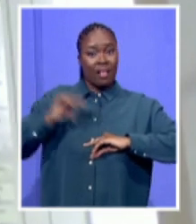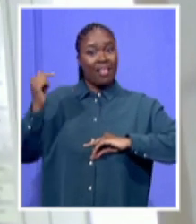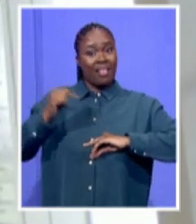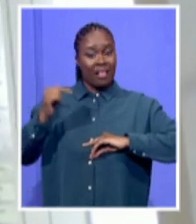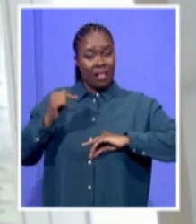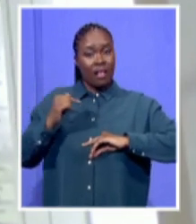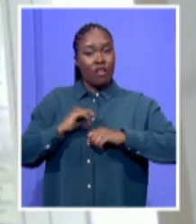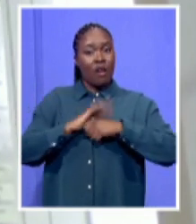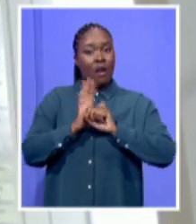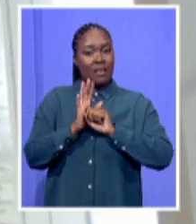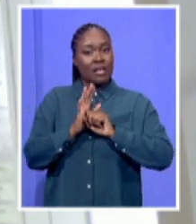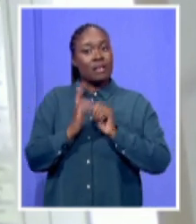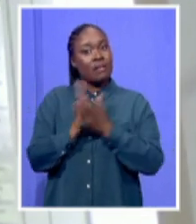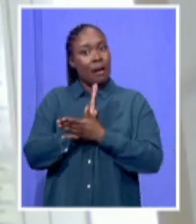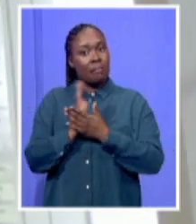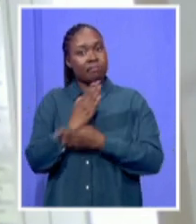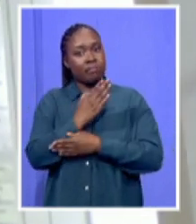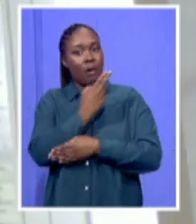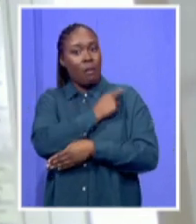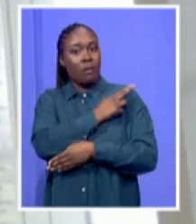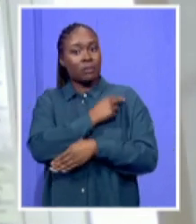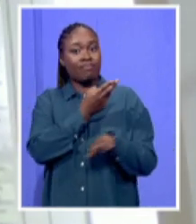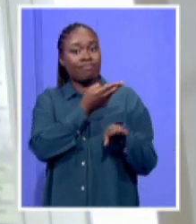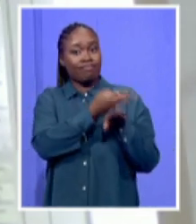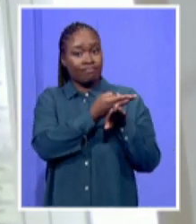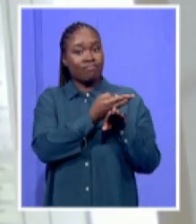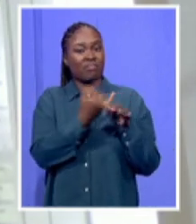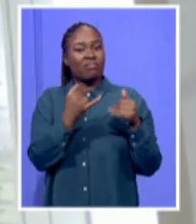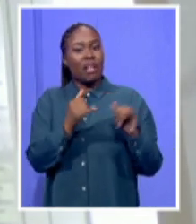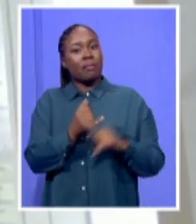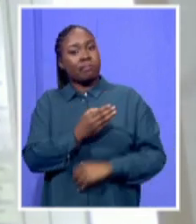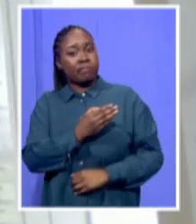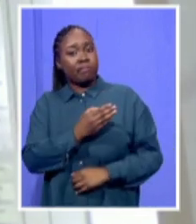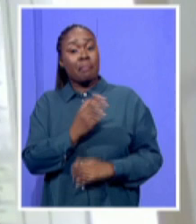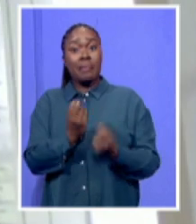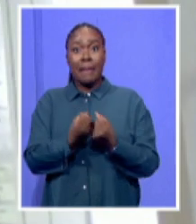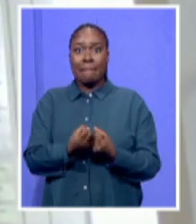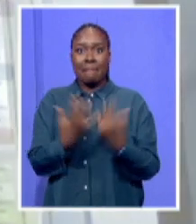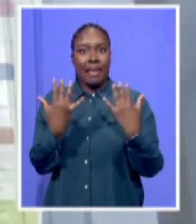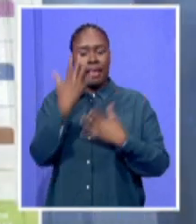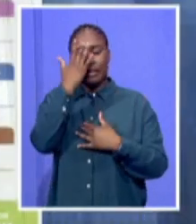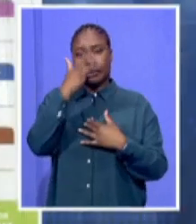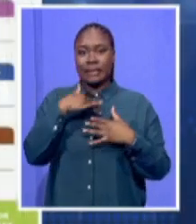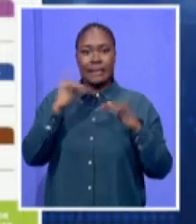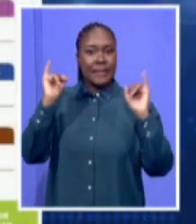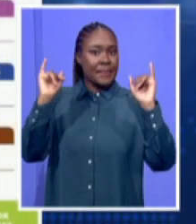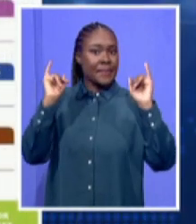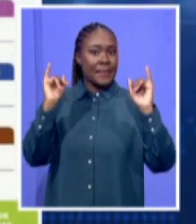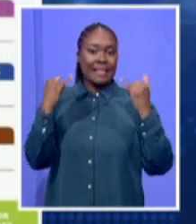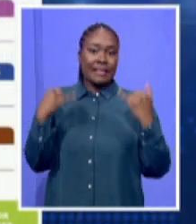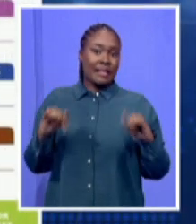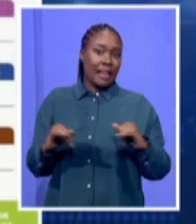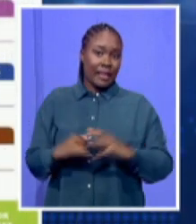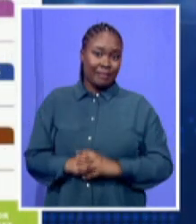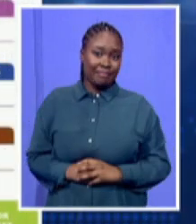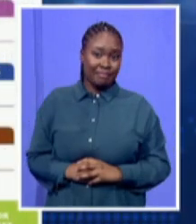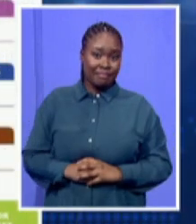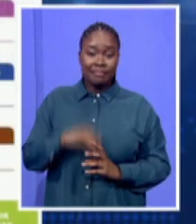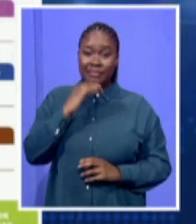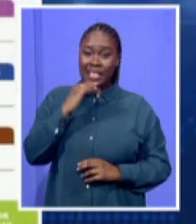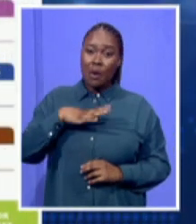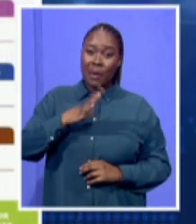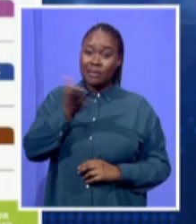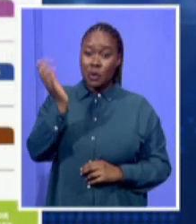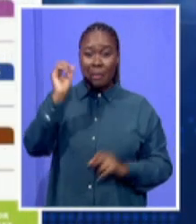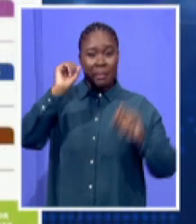are still in hospital, and those people many of them are still sick. So we just need everybody to be aware Omicron